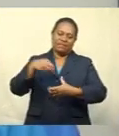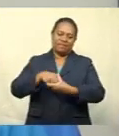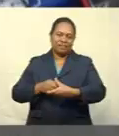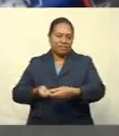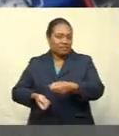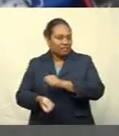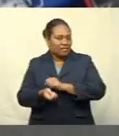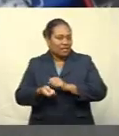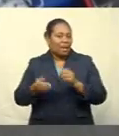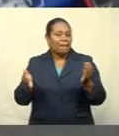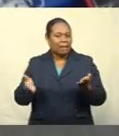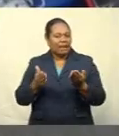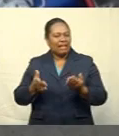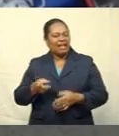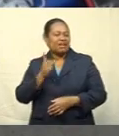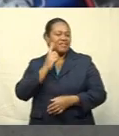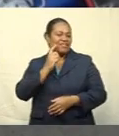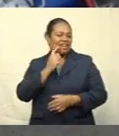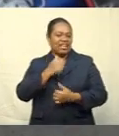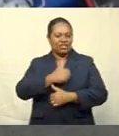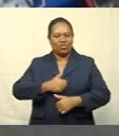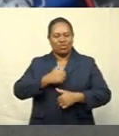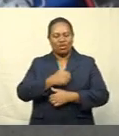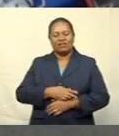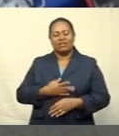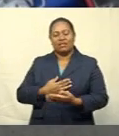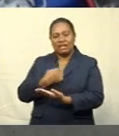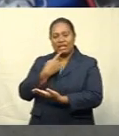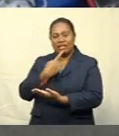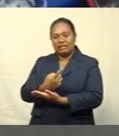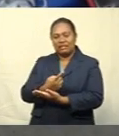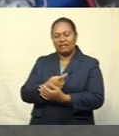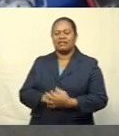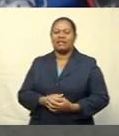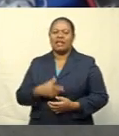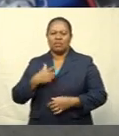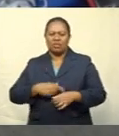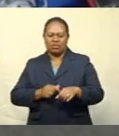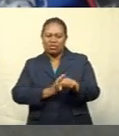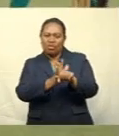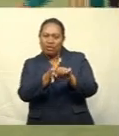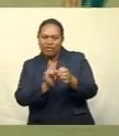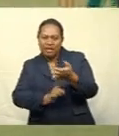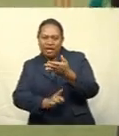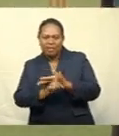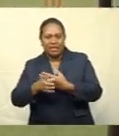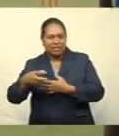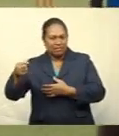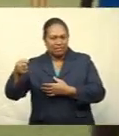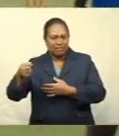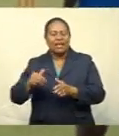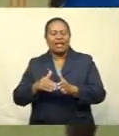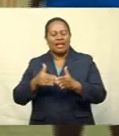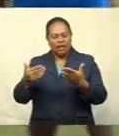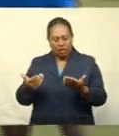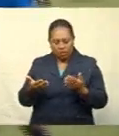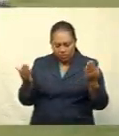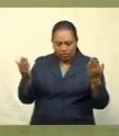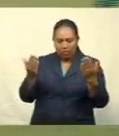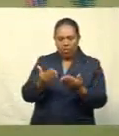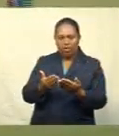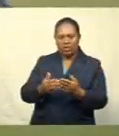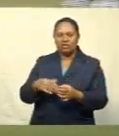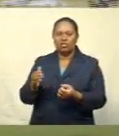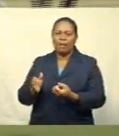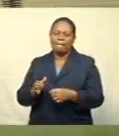fun. An engineer by profession, Kapadia was laid off due to COVID-19, so he has turned his focus into making the